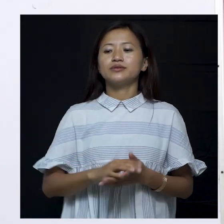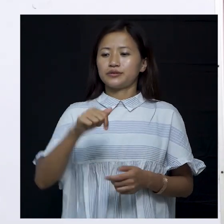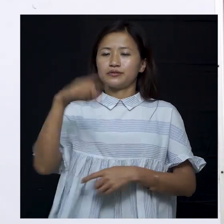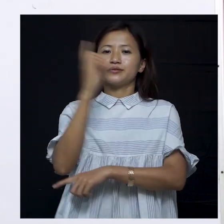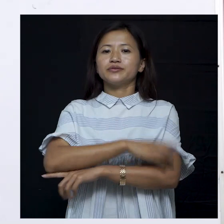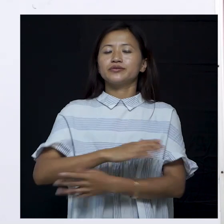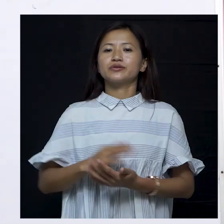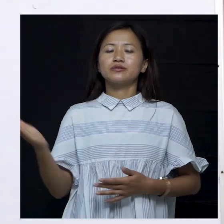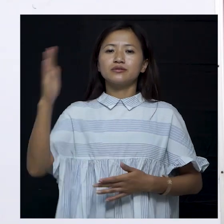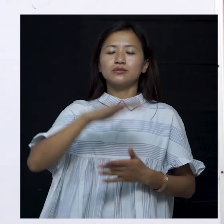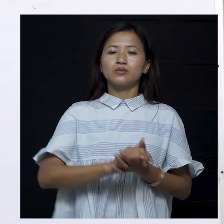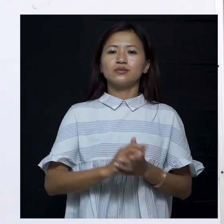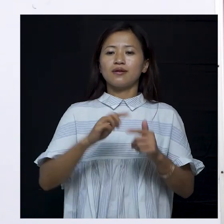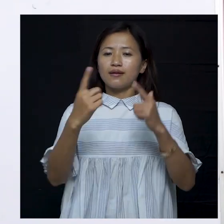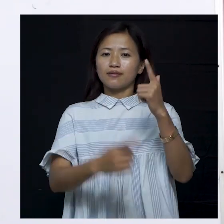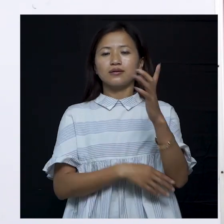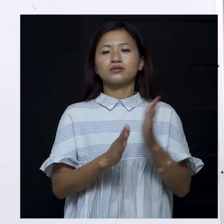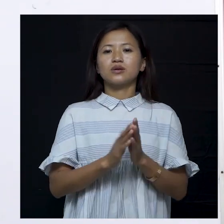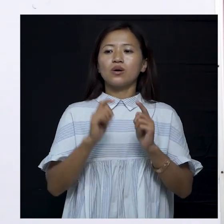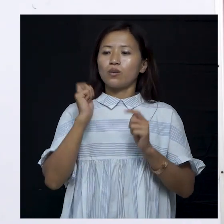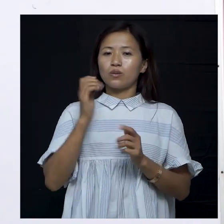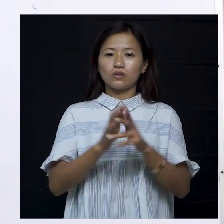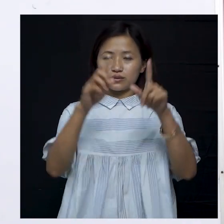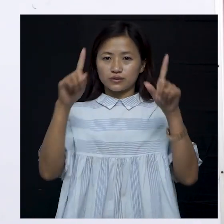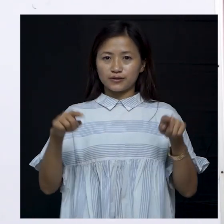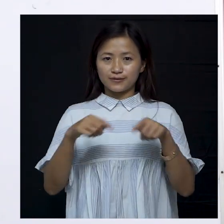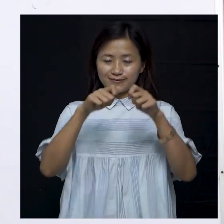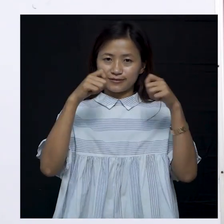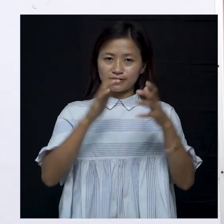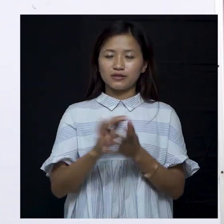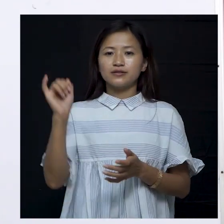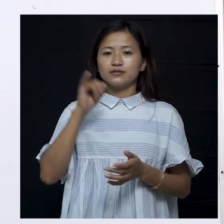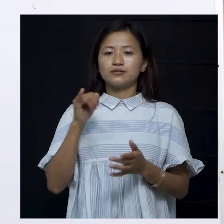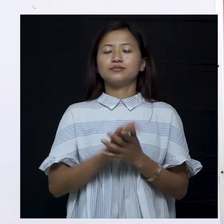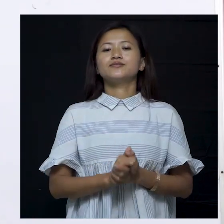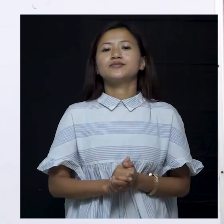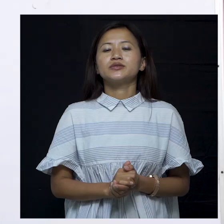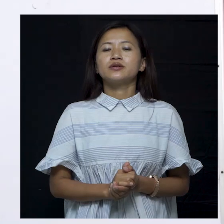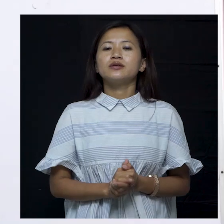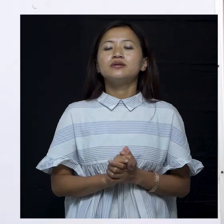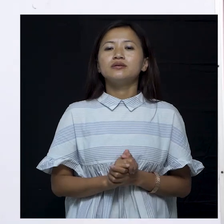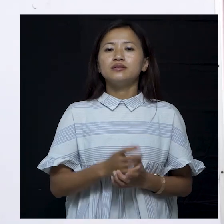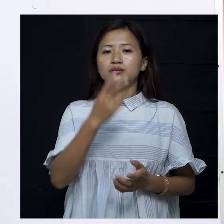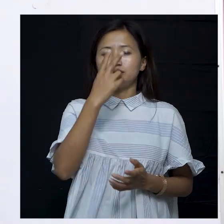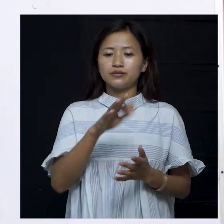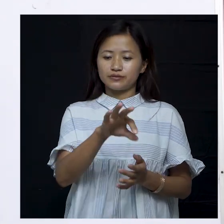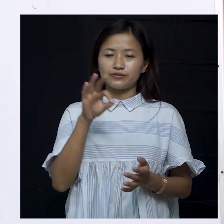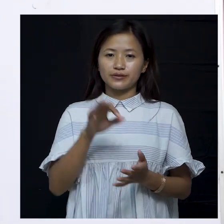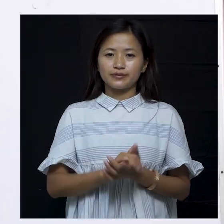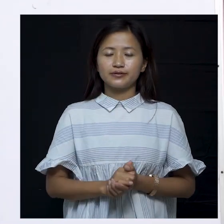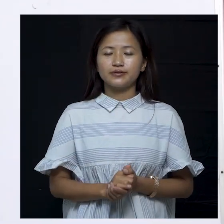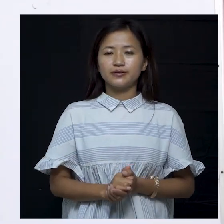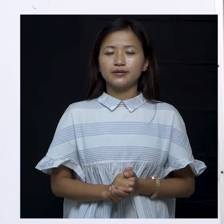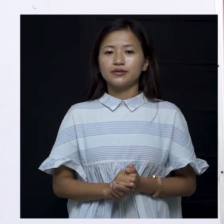have come to the last worksheet in our book, that is Grammar Worksheet 6, right? Grammar Worksheet 6, you will find it in page